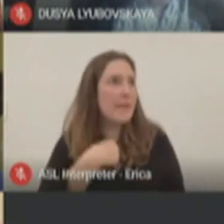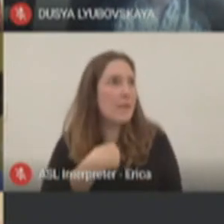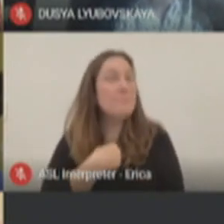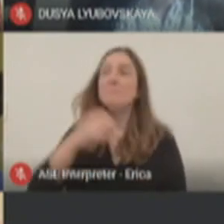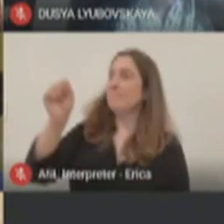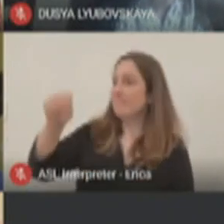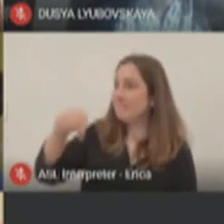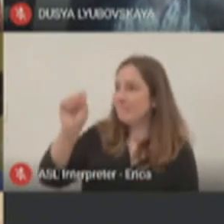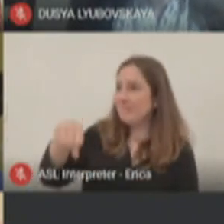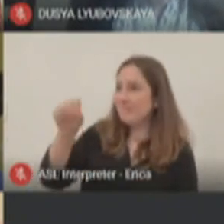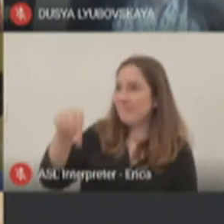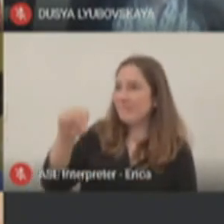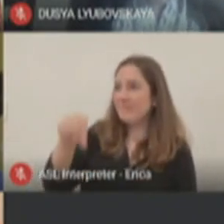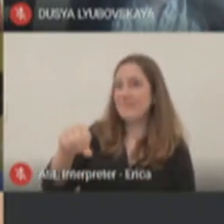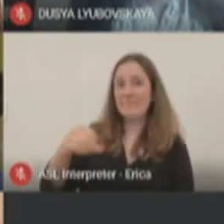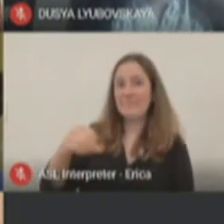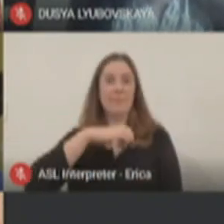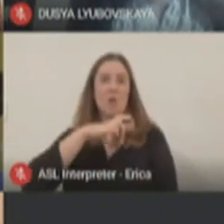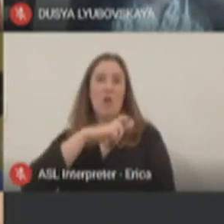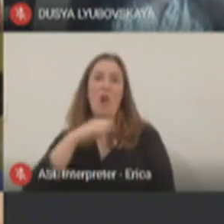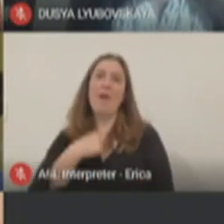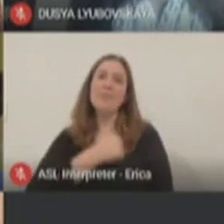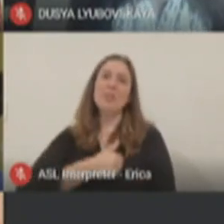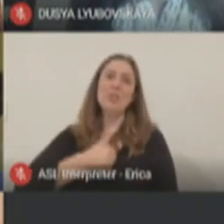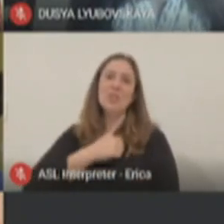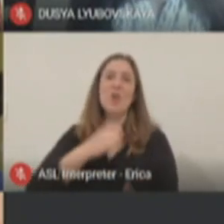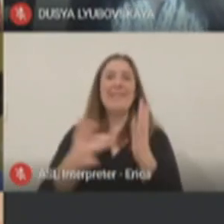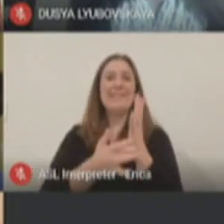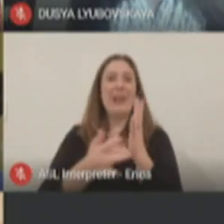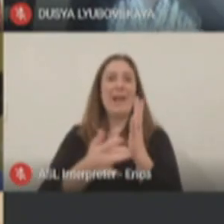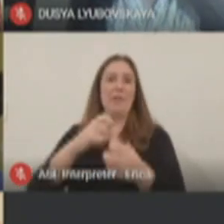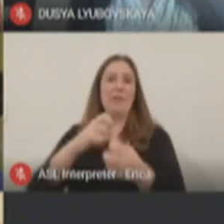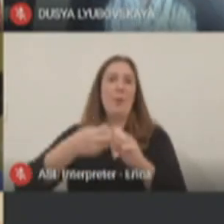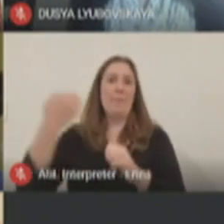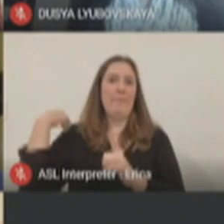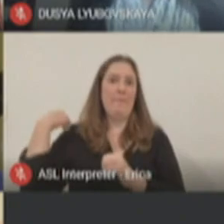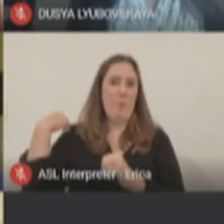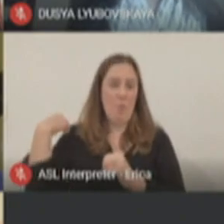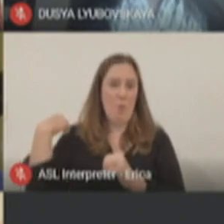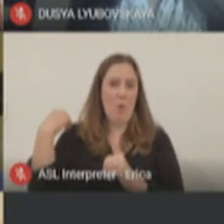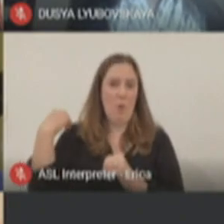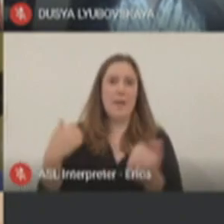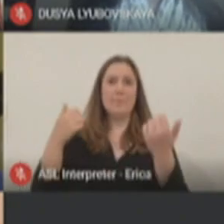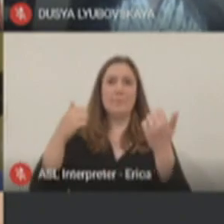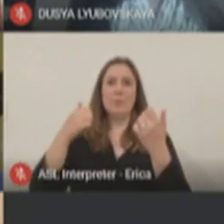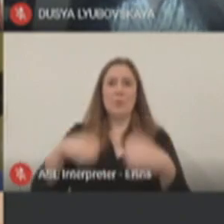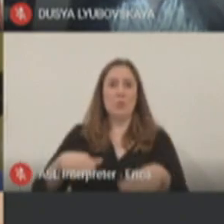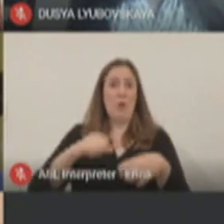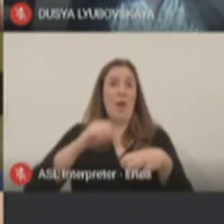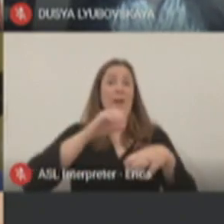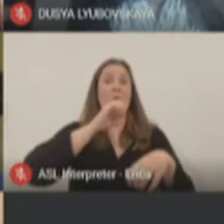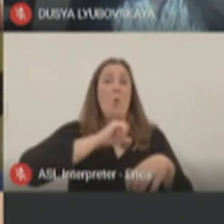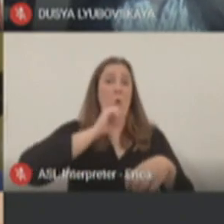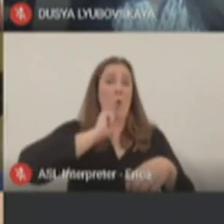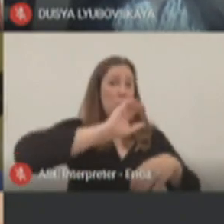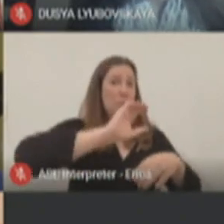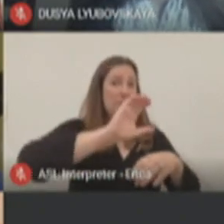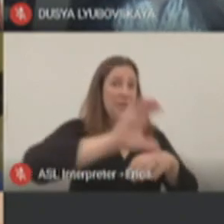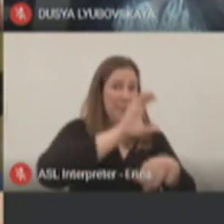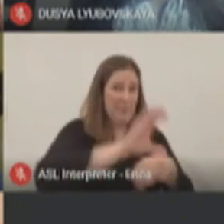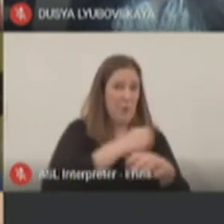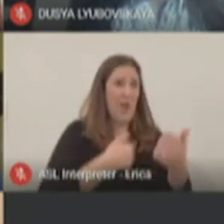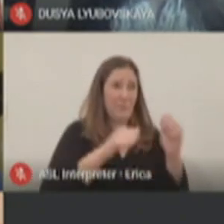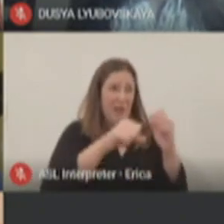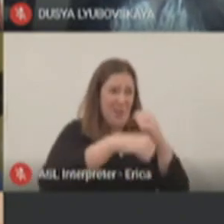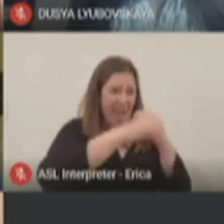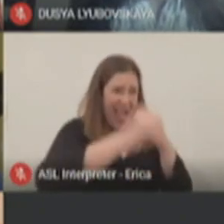Yep. Yes. This is Carl. I'm sorry for the technical difficulties. I'm trying to make an old computer last until I get a new one. So this is